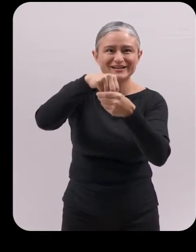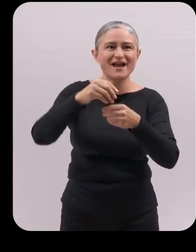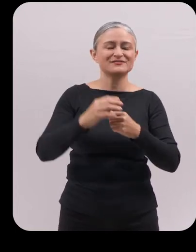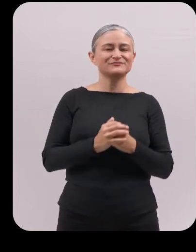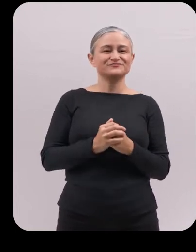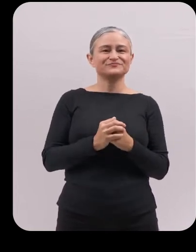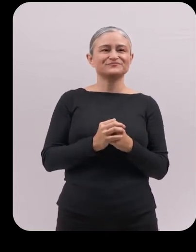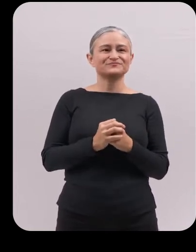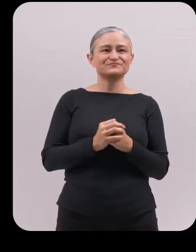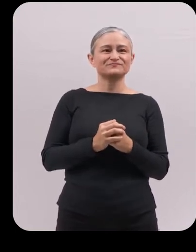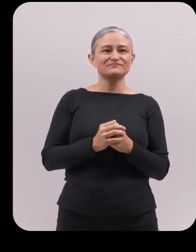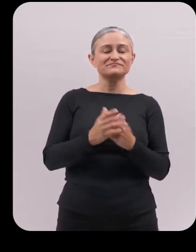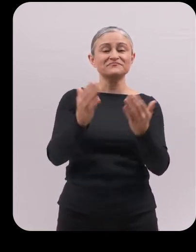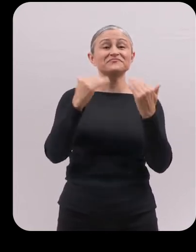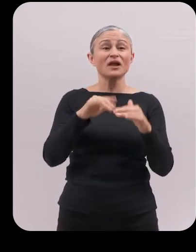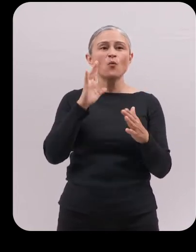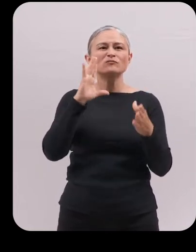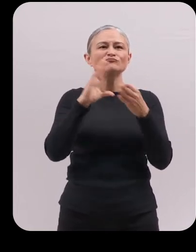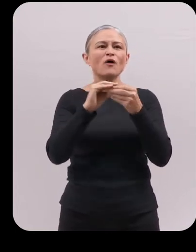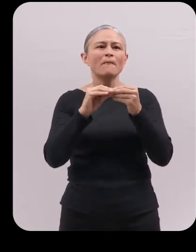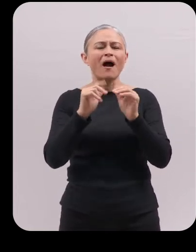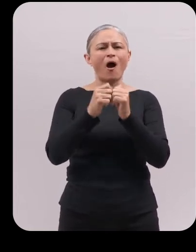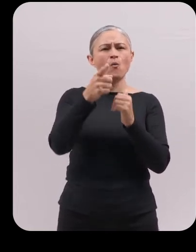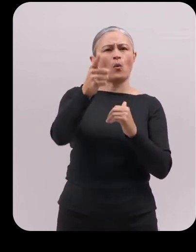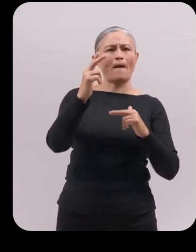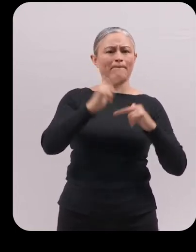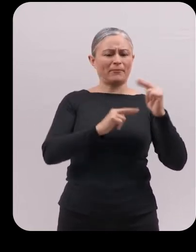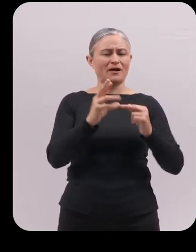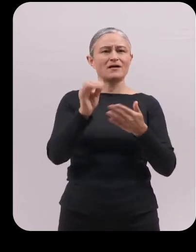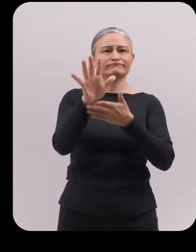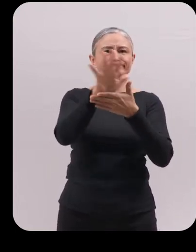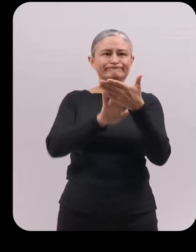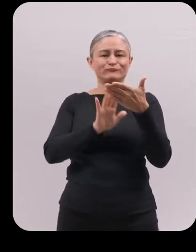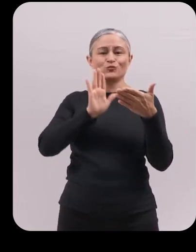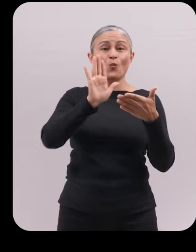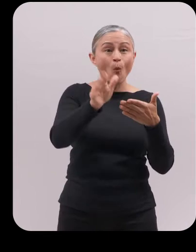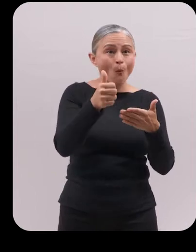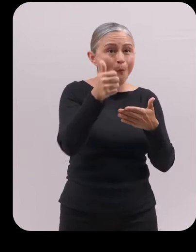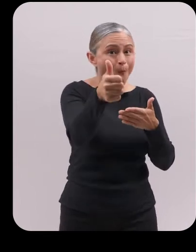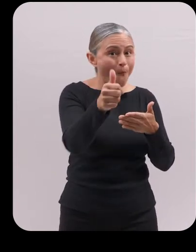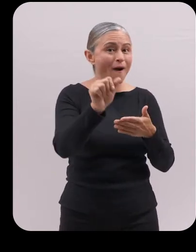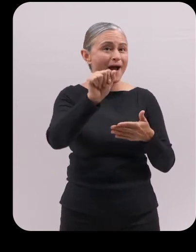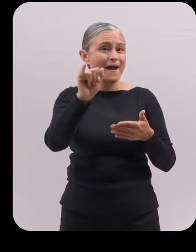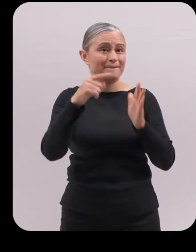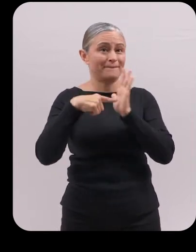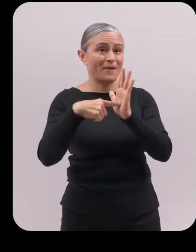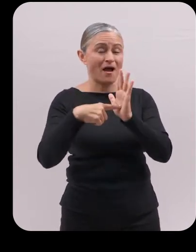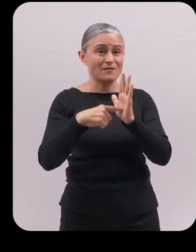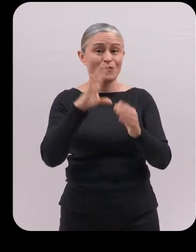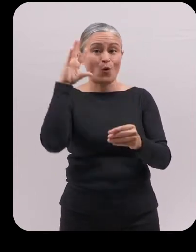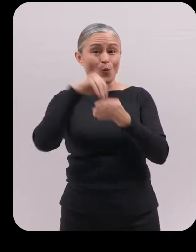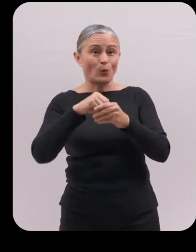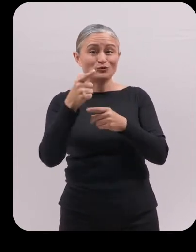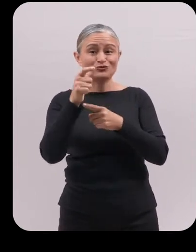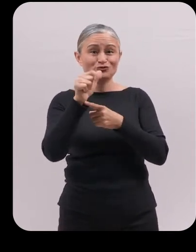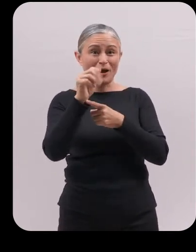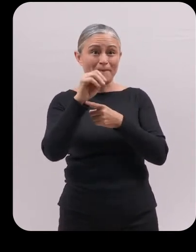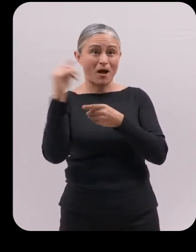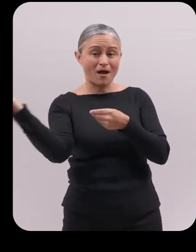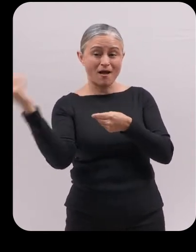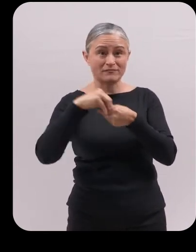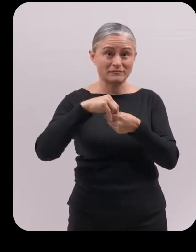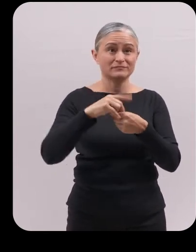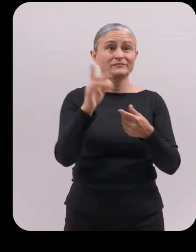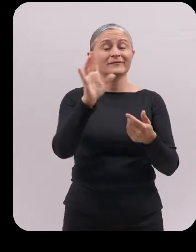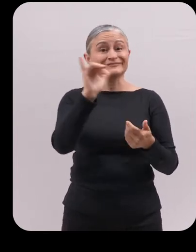Then, we will talk about how you can build and customize your own AI models with Gemma. You'll see